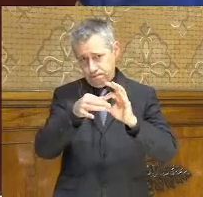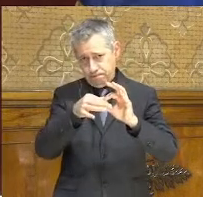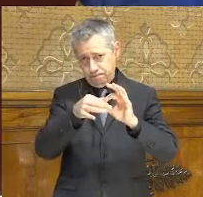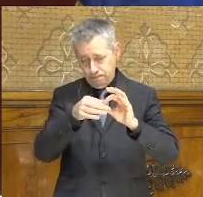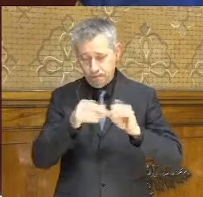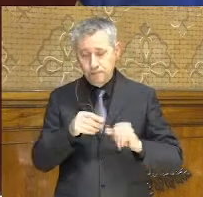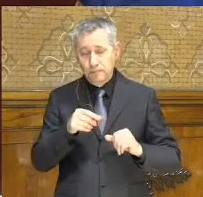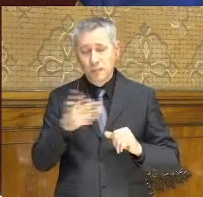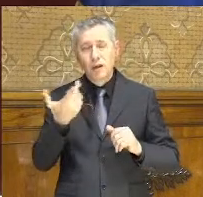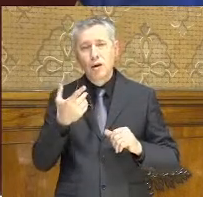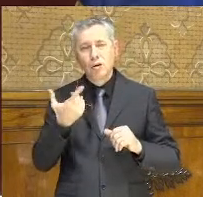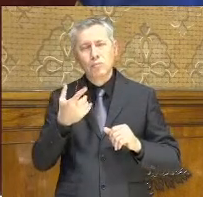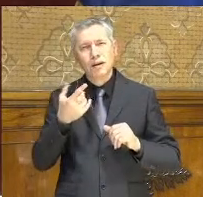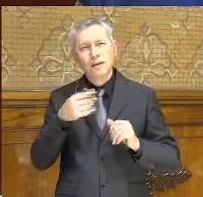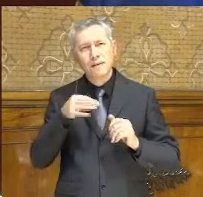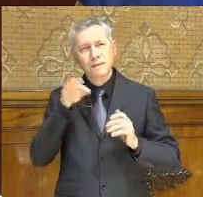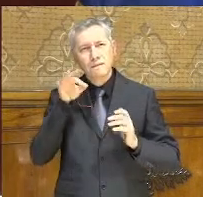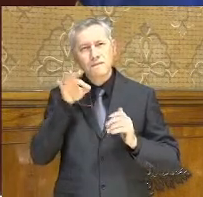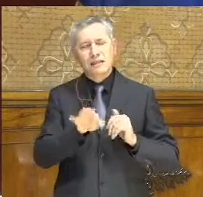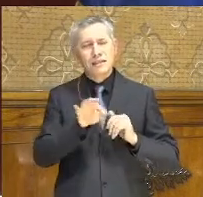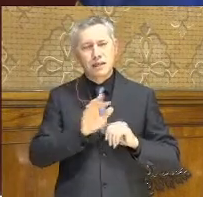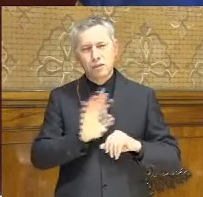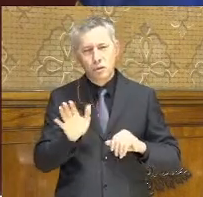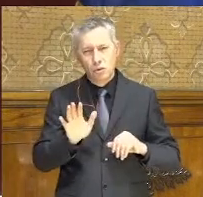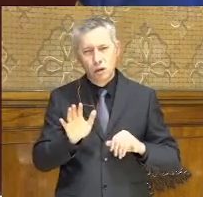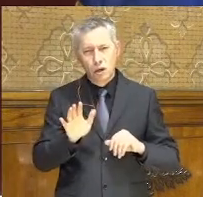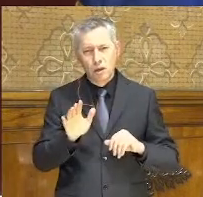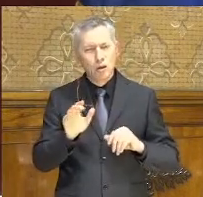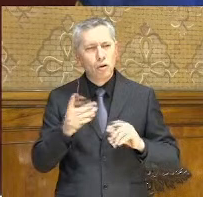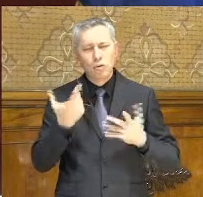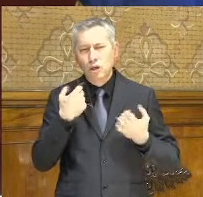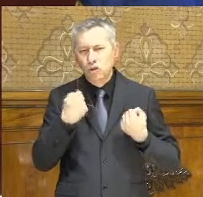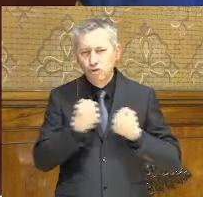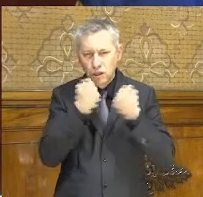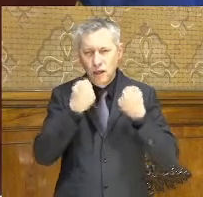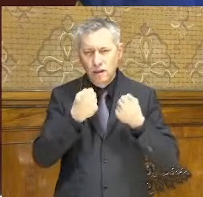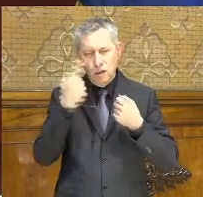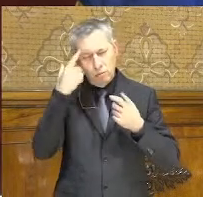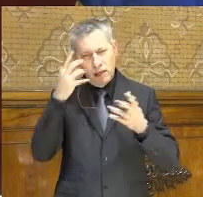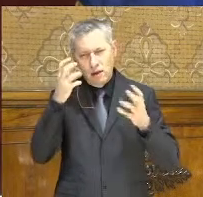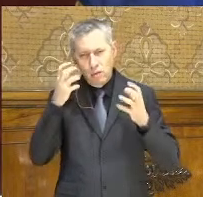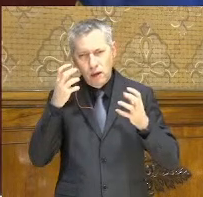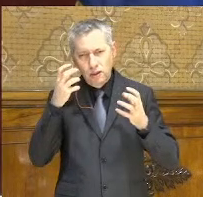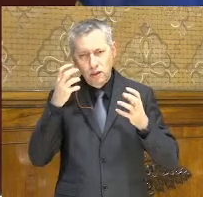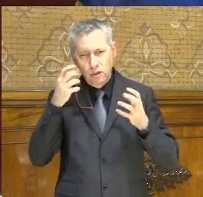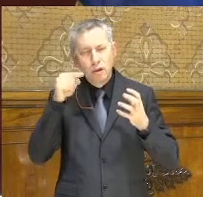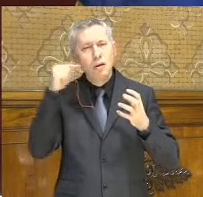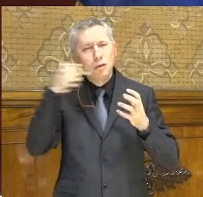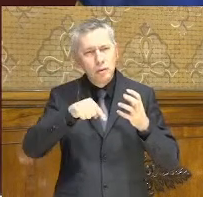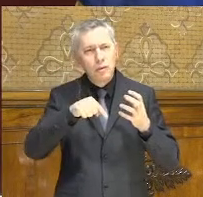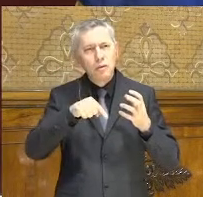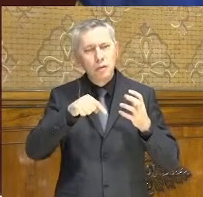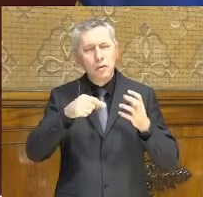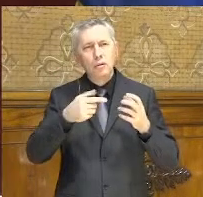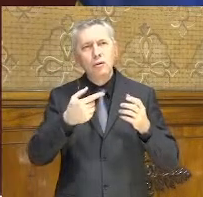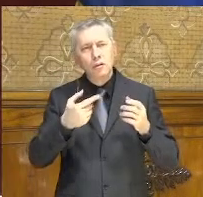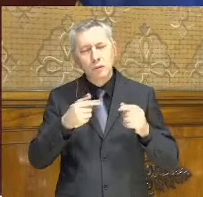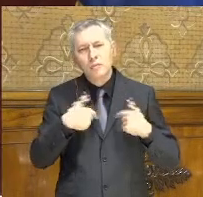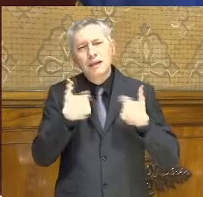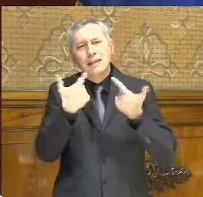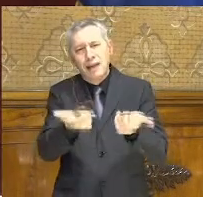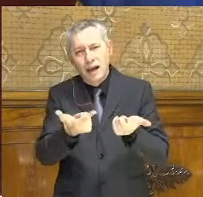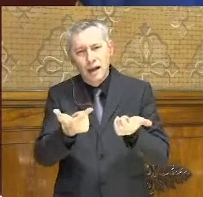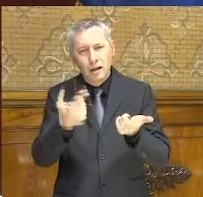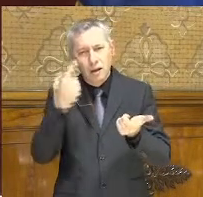The fixation to the moment of the traumatic accident, Freud writes, lies at the root of traumatic